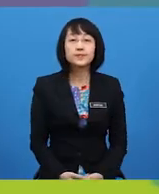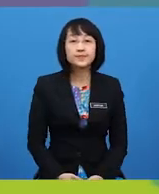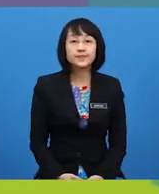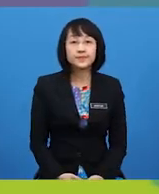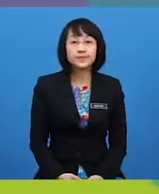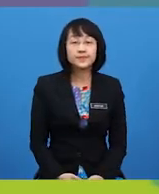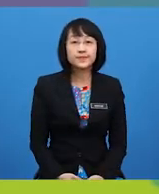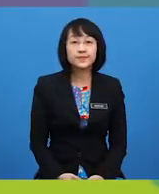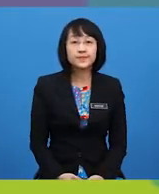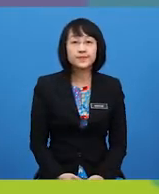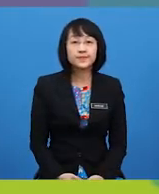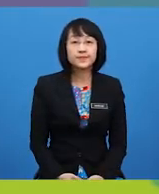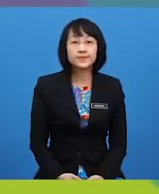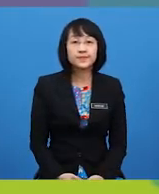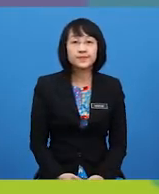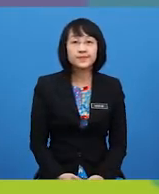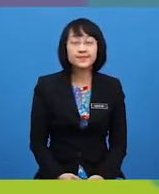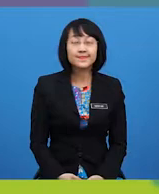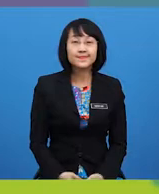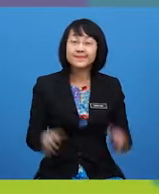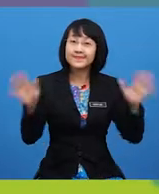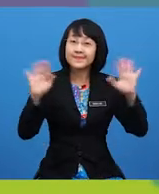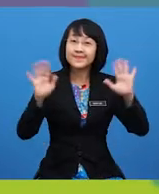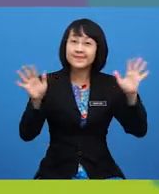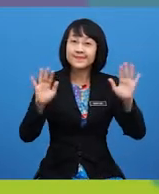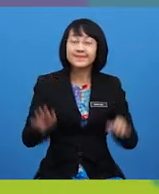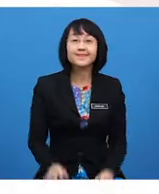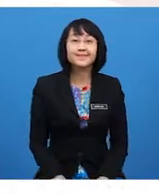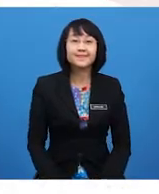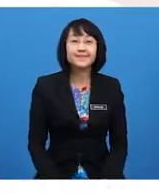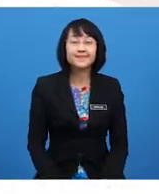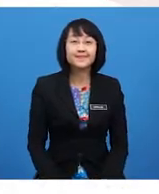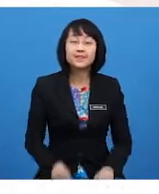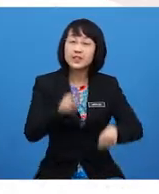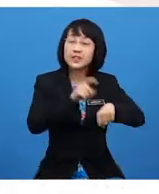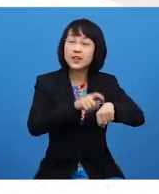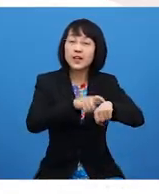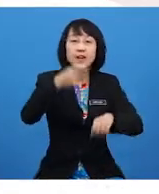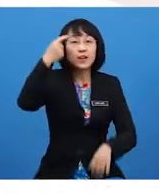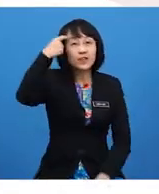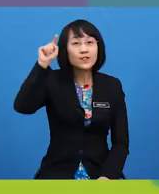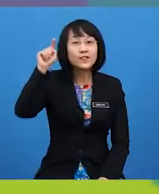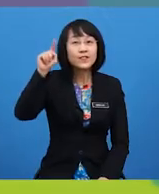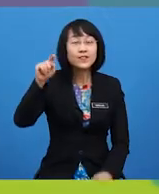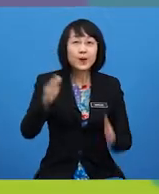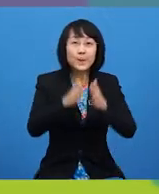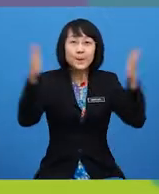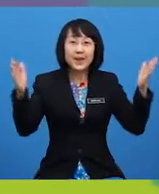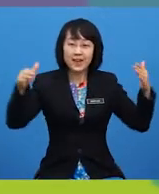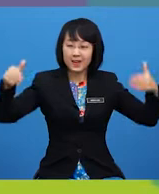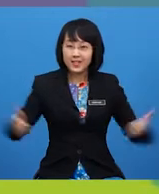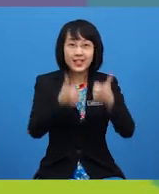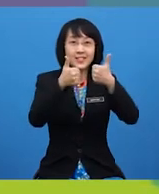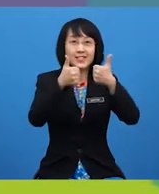Hey boys and girls, it's that time again. Time for Mega Challenge! Now that